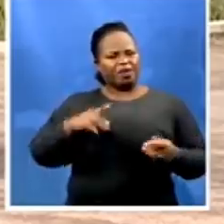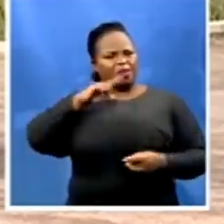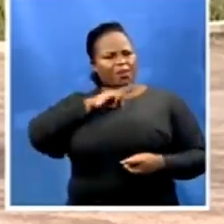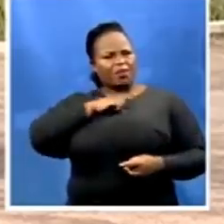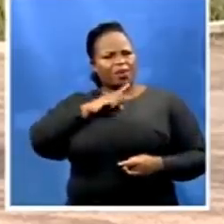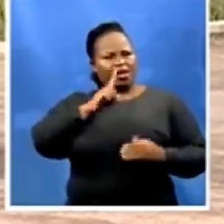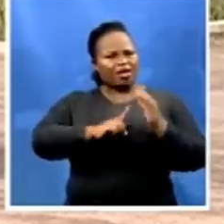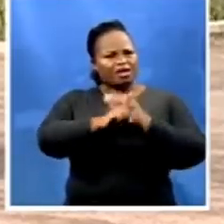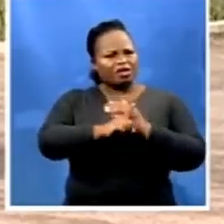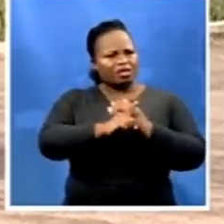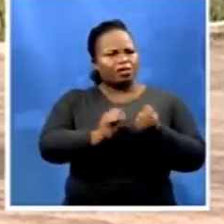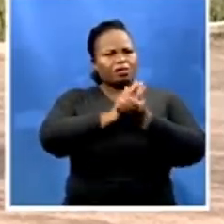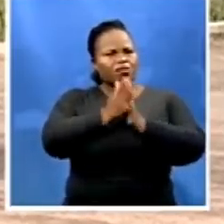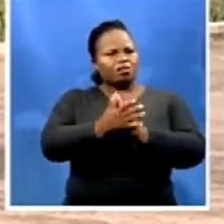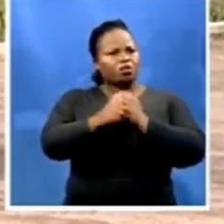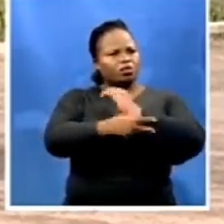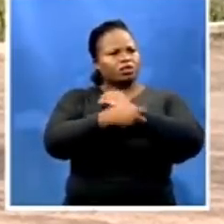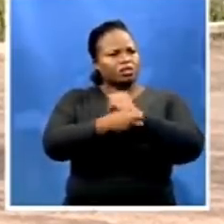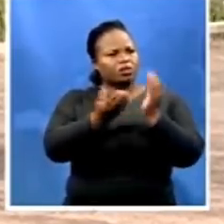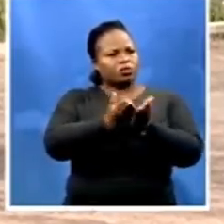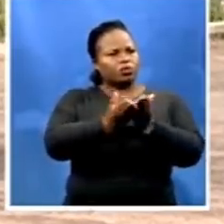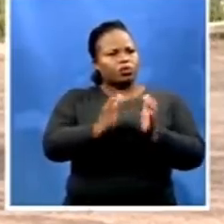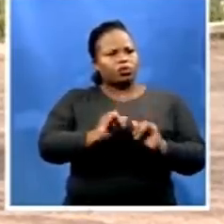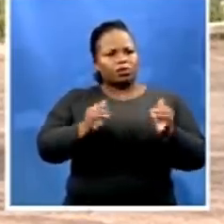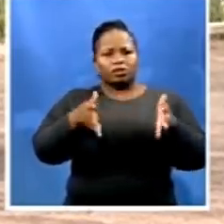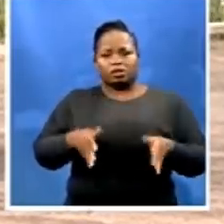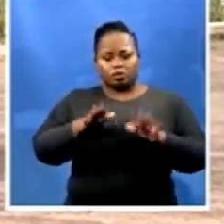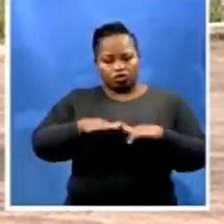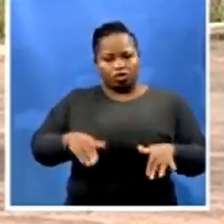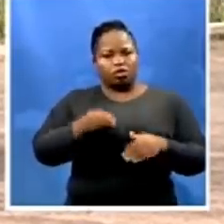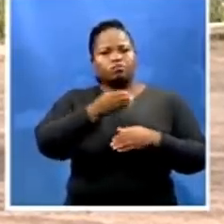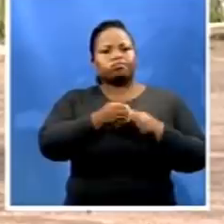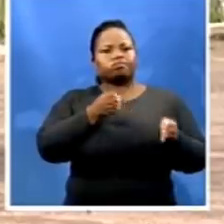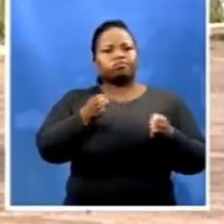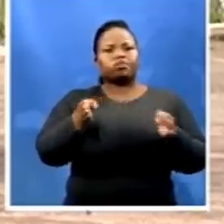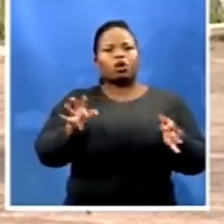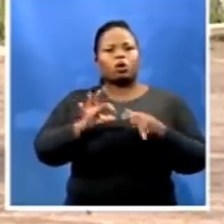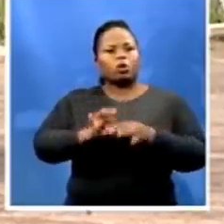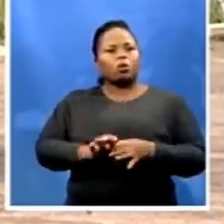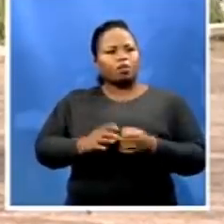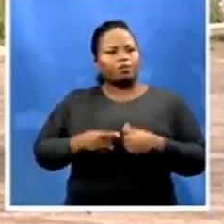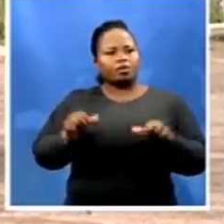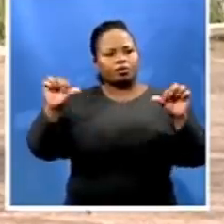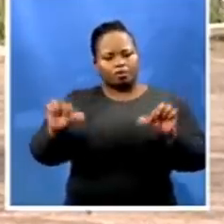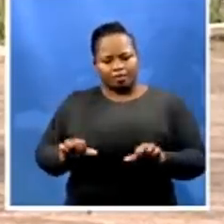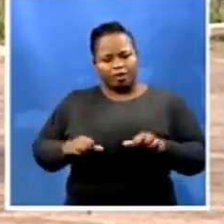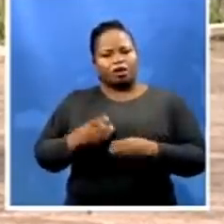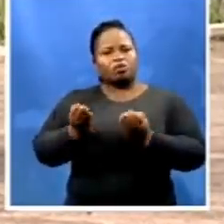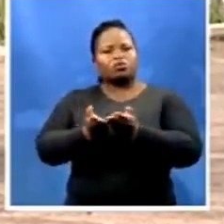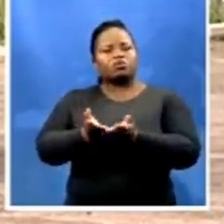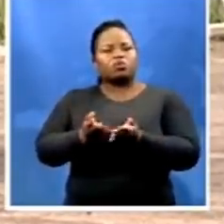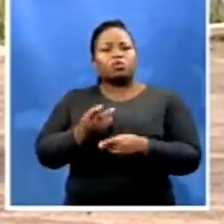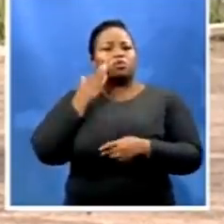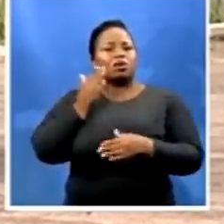especially during the lockdown when children are at home and they have to go back to schools after the lockdown? You are basically putting them 10